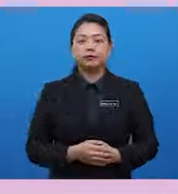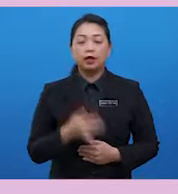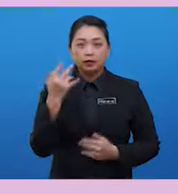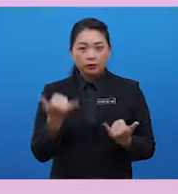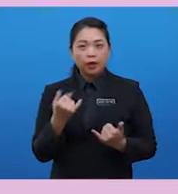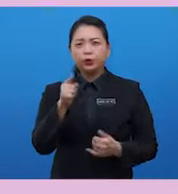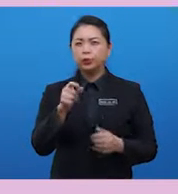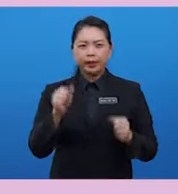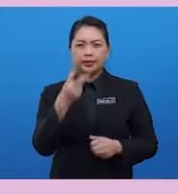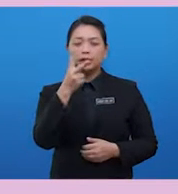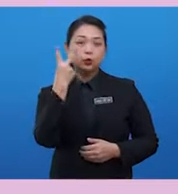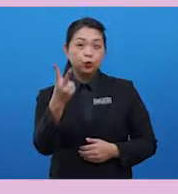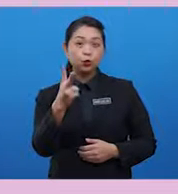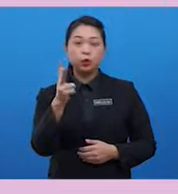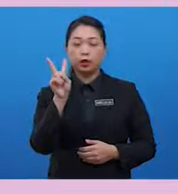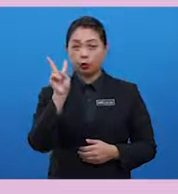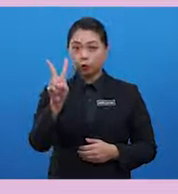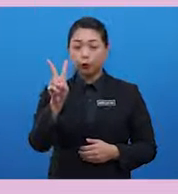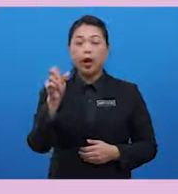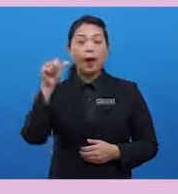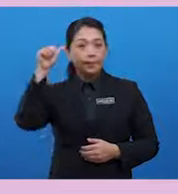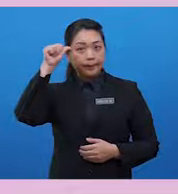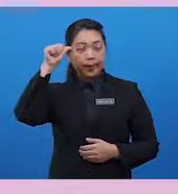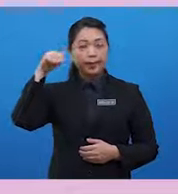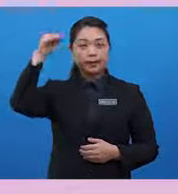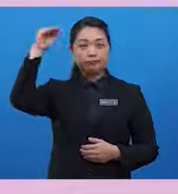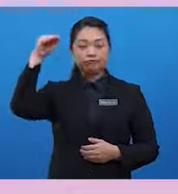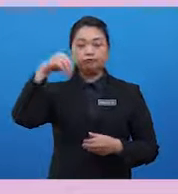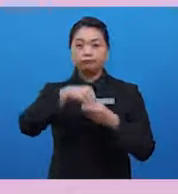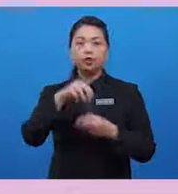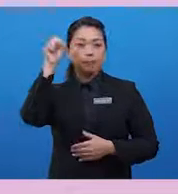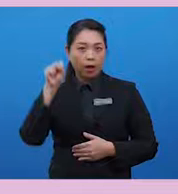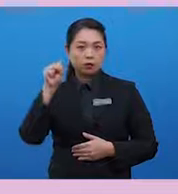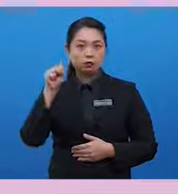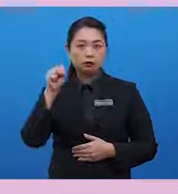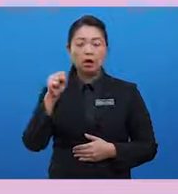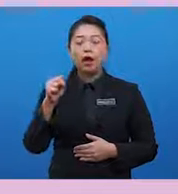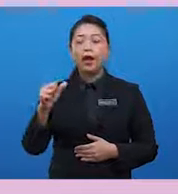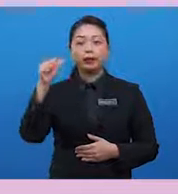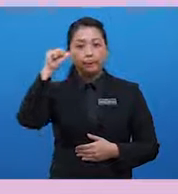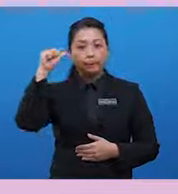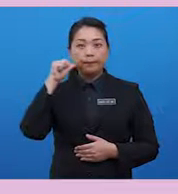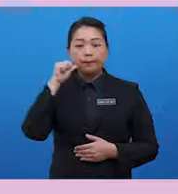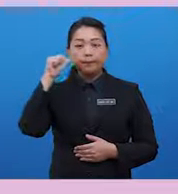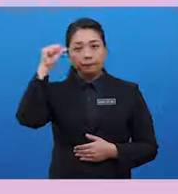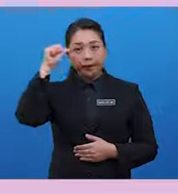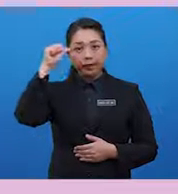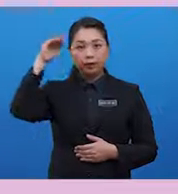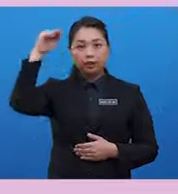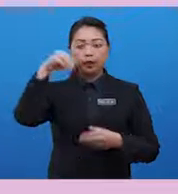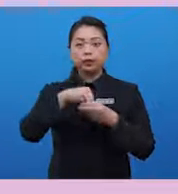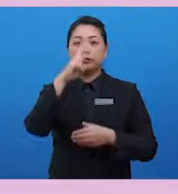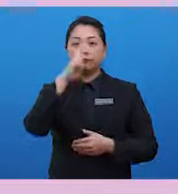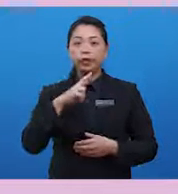C. Now, you can see two men are at a bus stop. And the man in the red jacket asked the